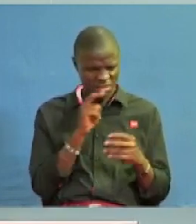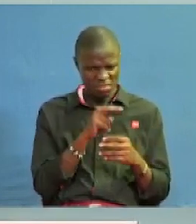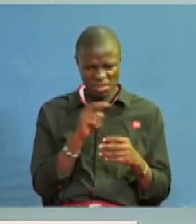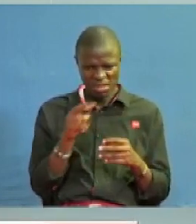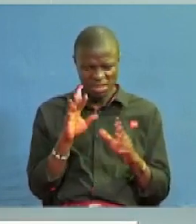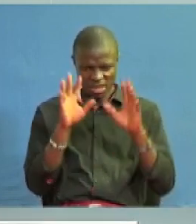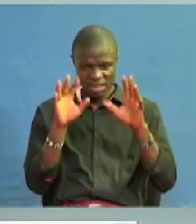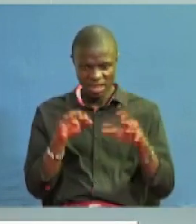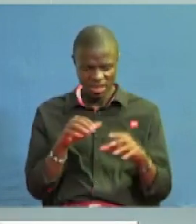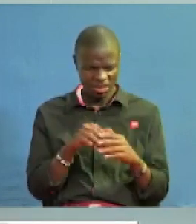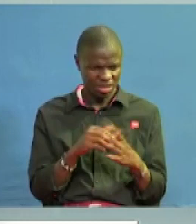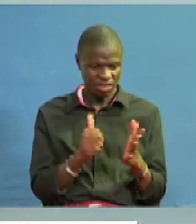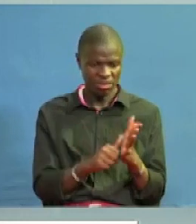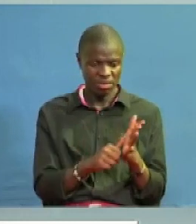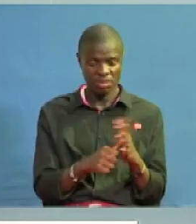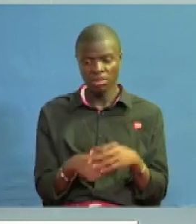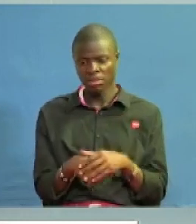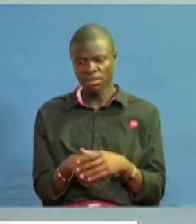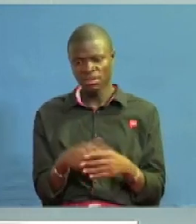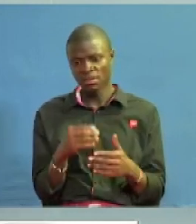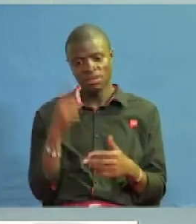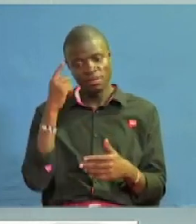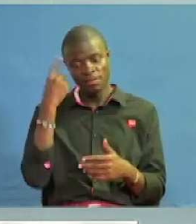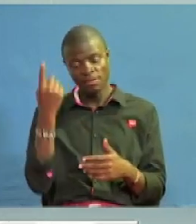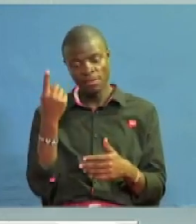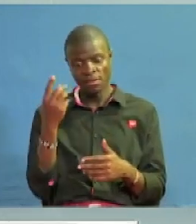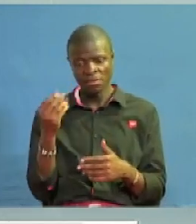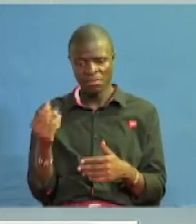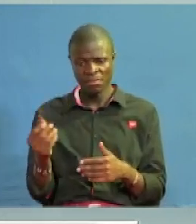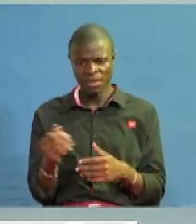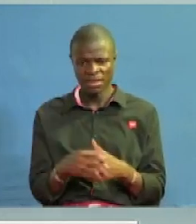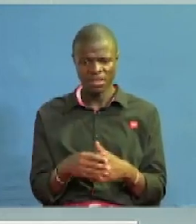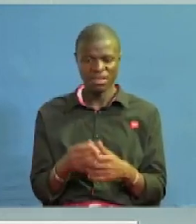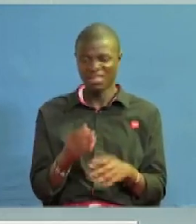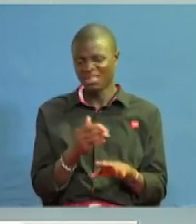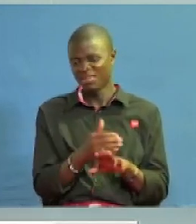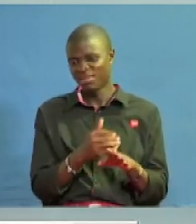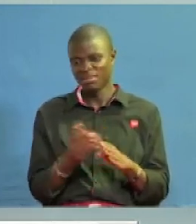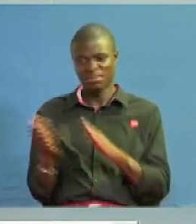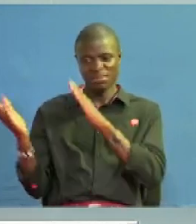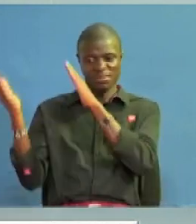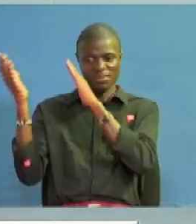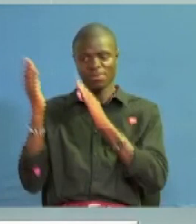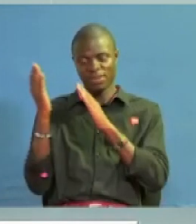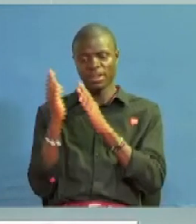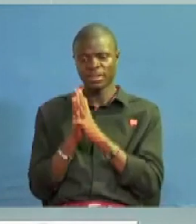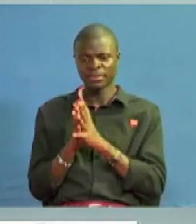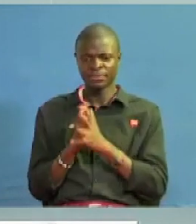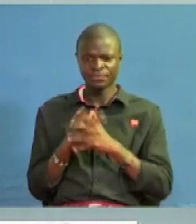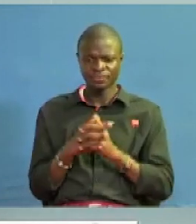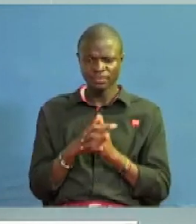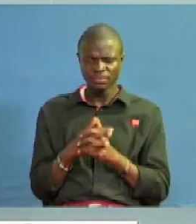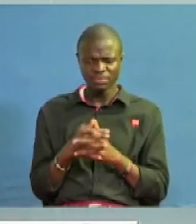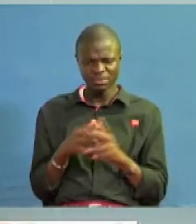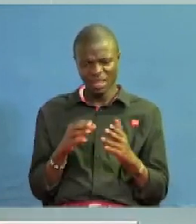potential, which will be the solution to Kenya's need for financial aid from foreign lending bodies. Are we anywhere close to